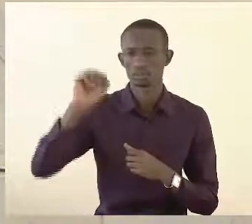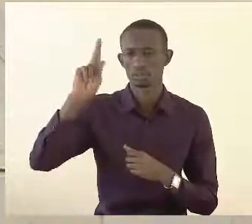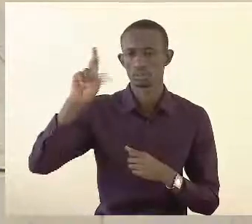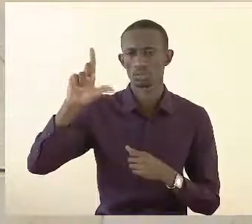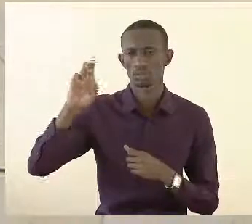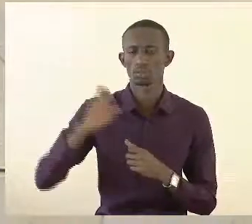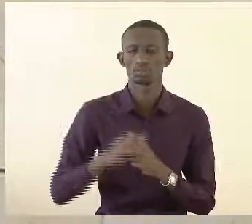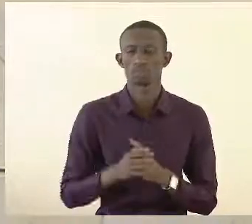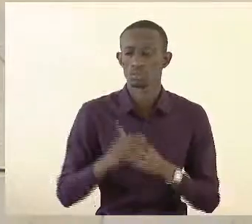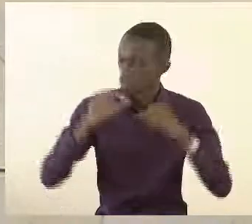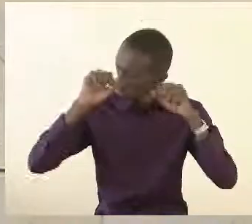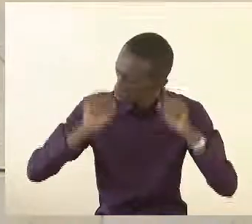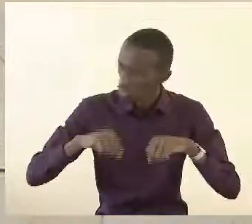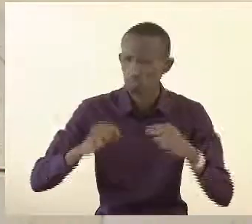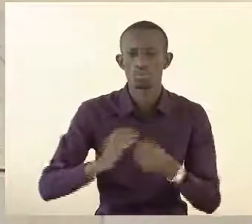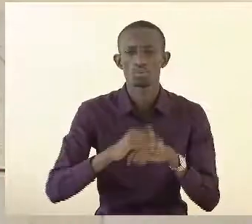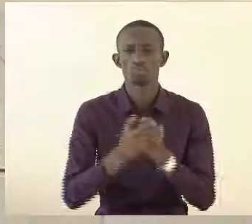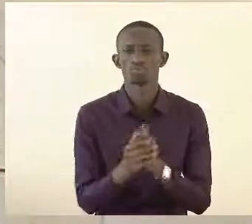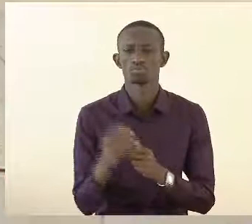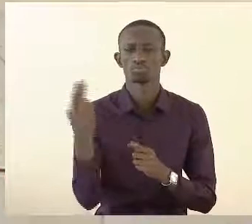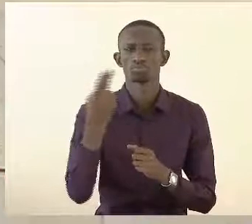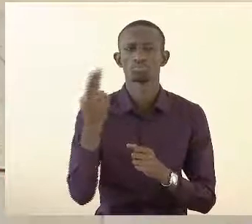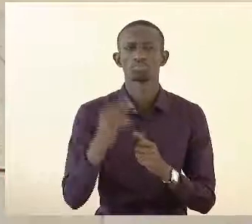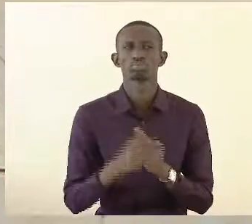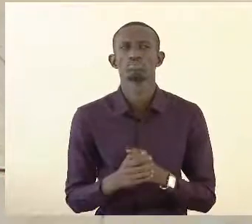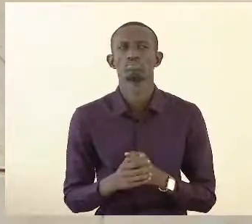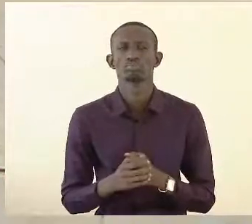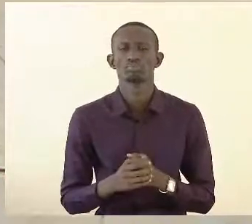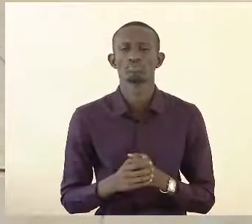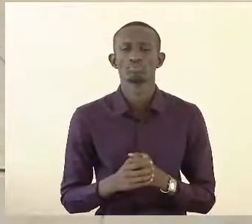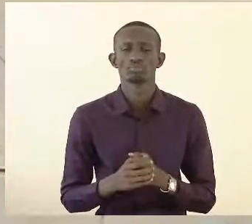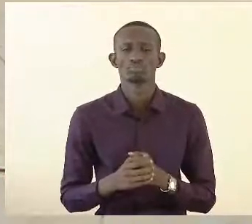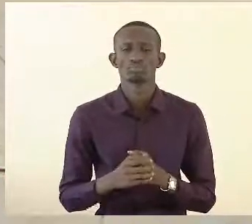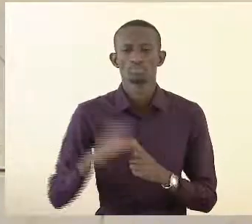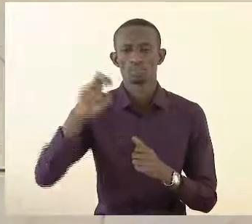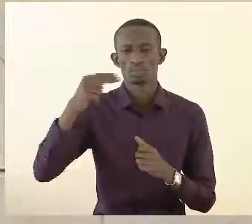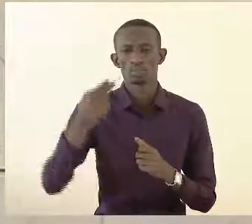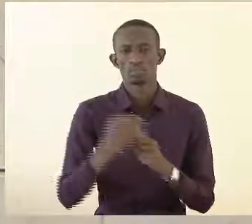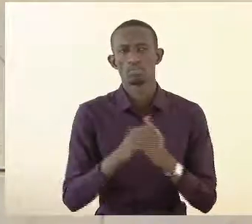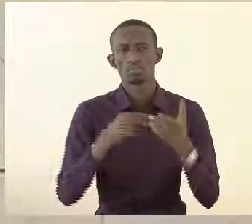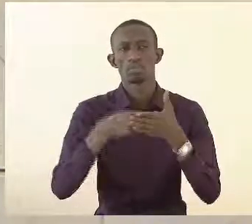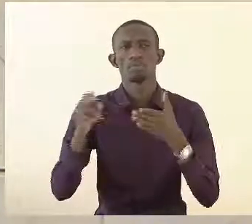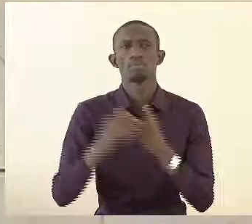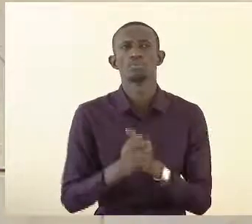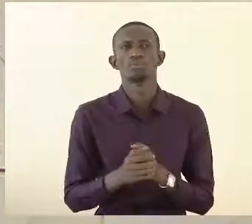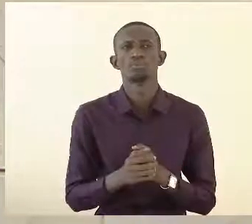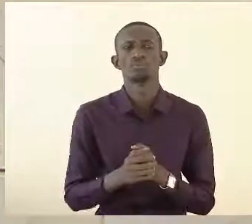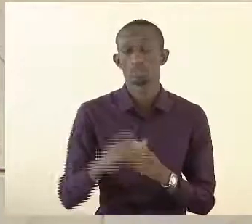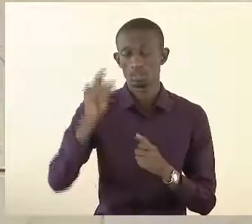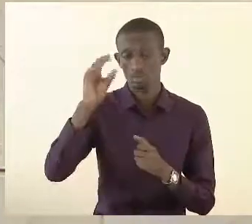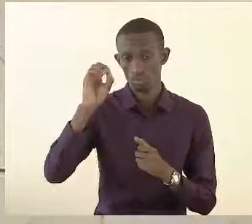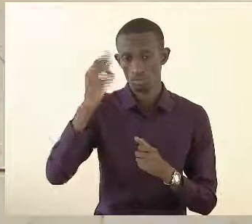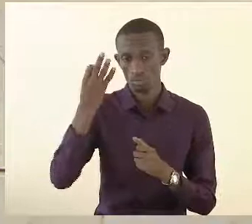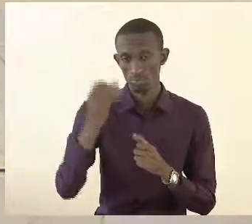we can produce 2 aldehydes. if we treat this